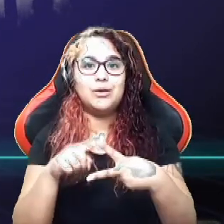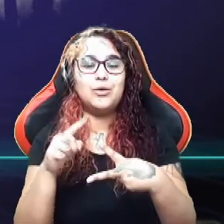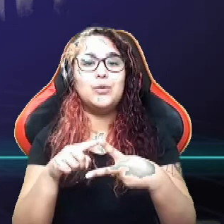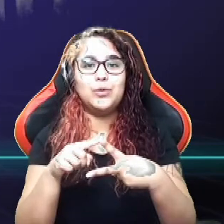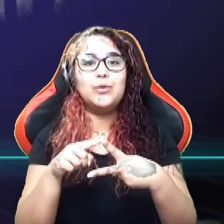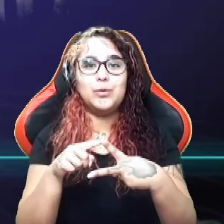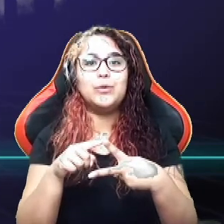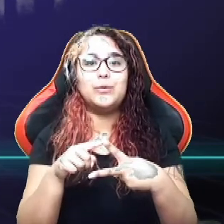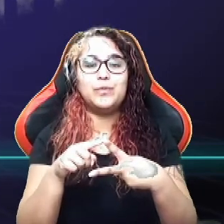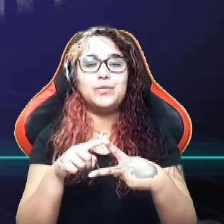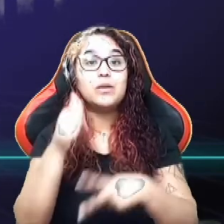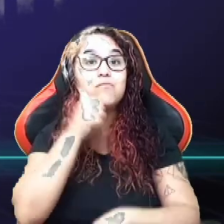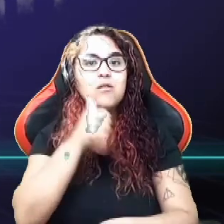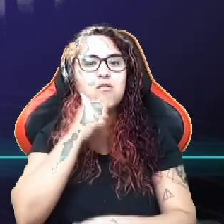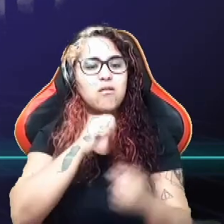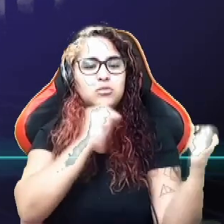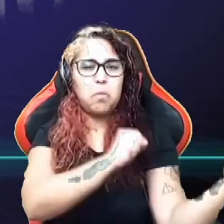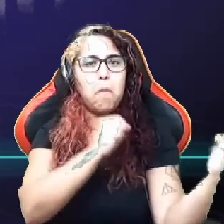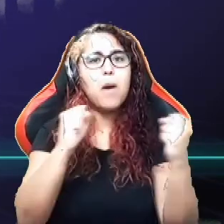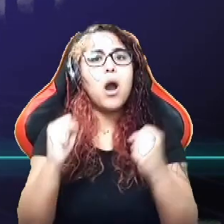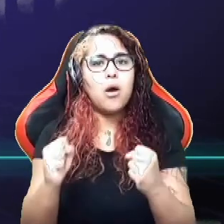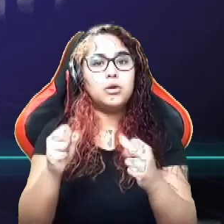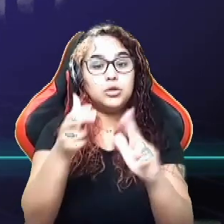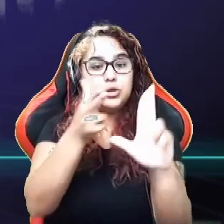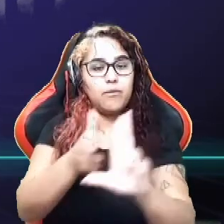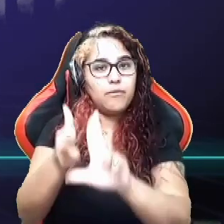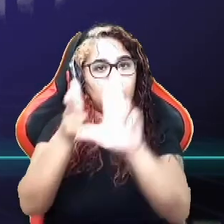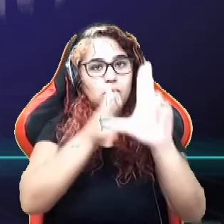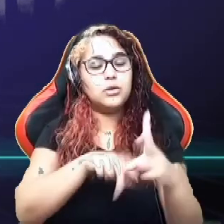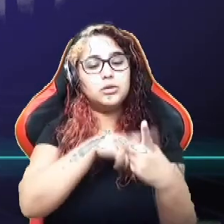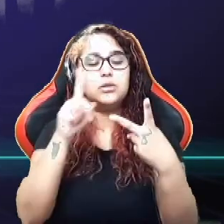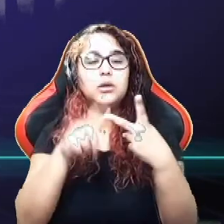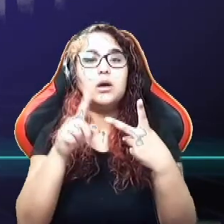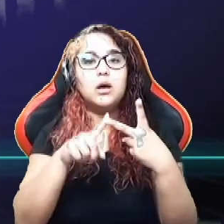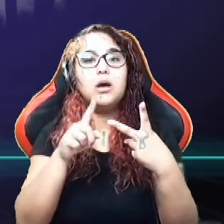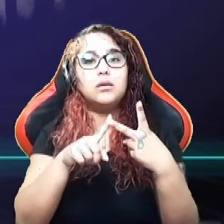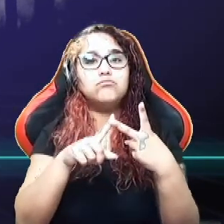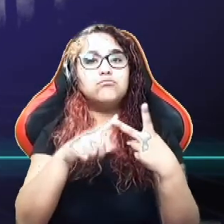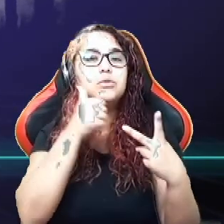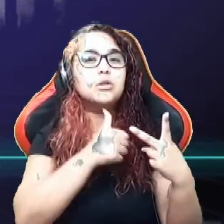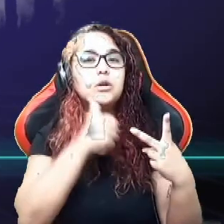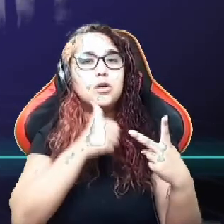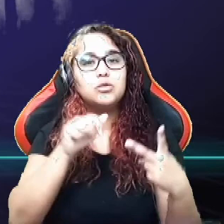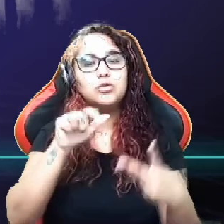broadcasts. We had Girl Power with